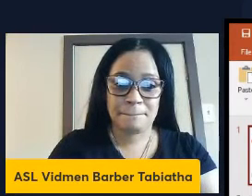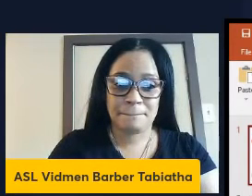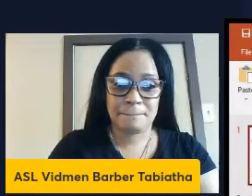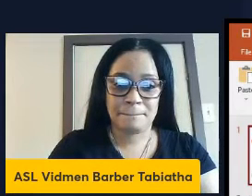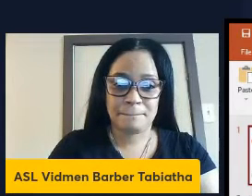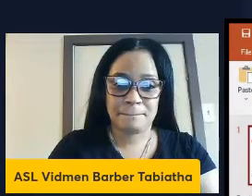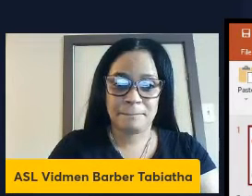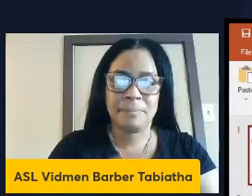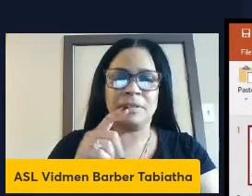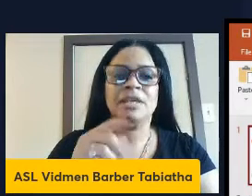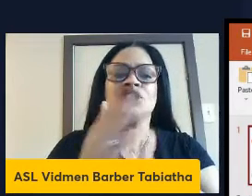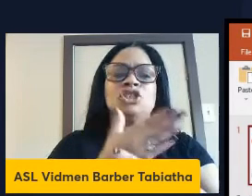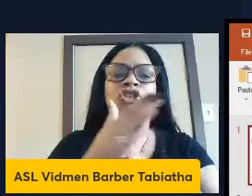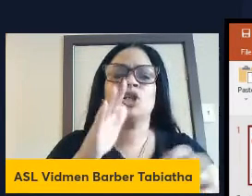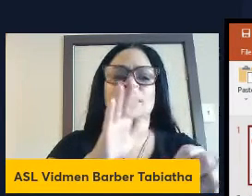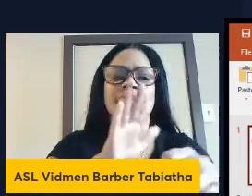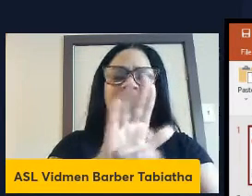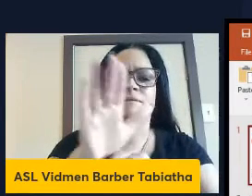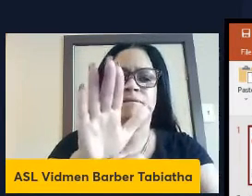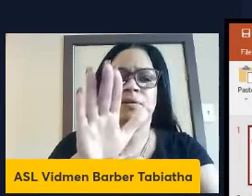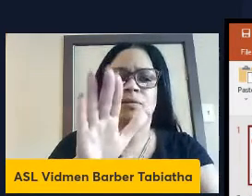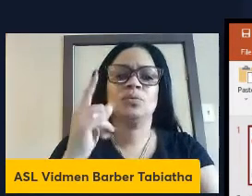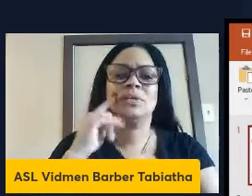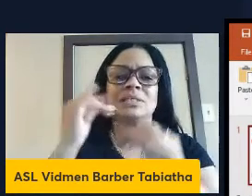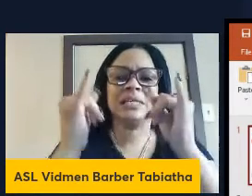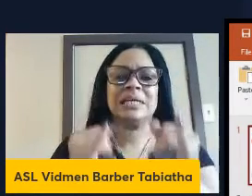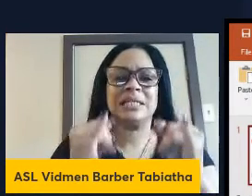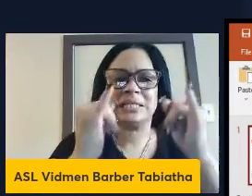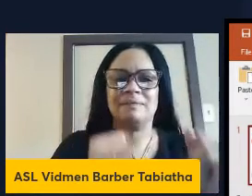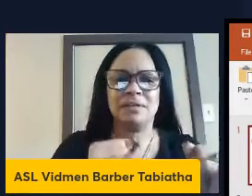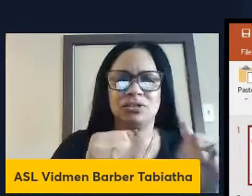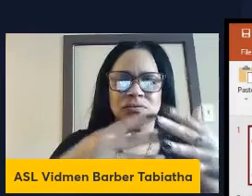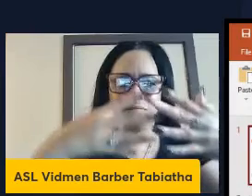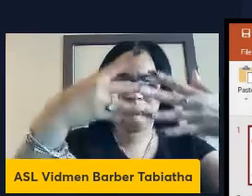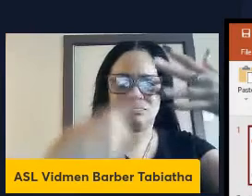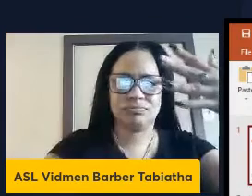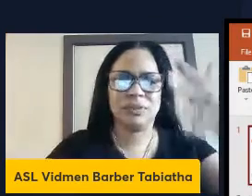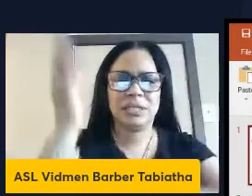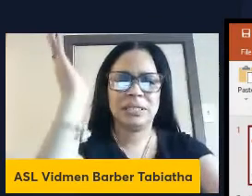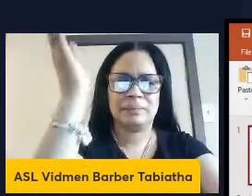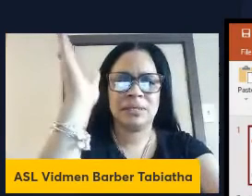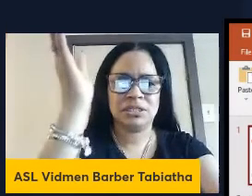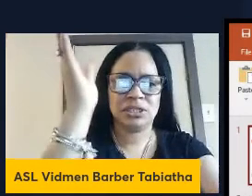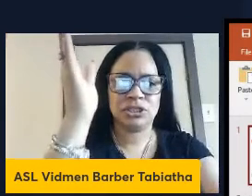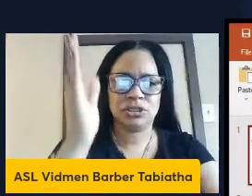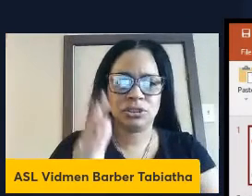full screen? Because we're seeing, like, the individual slides. Like, the presentation mode.